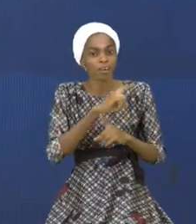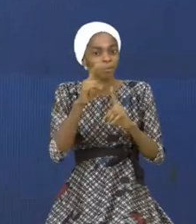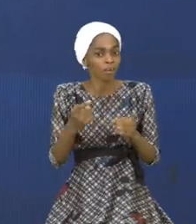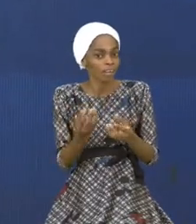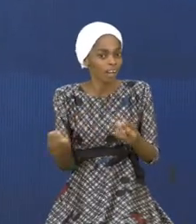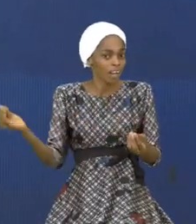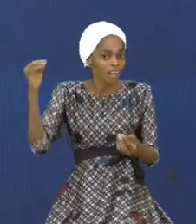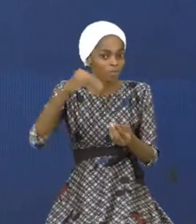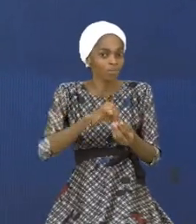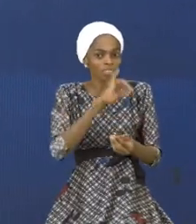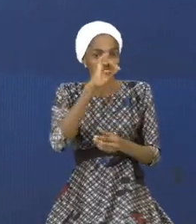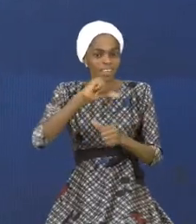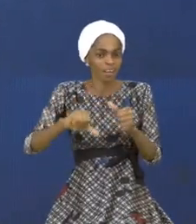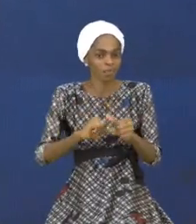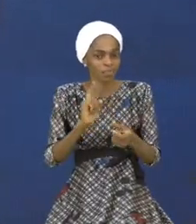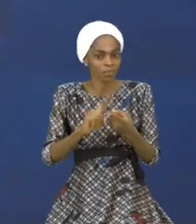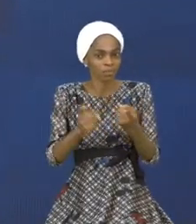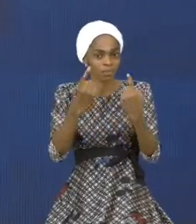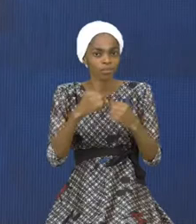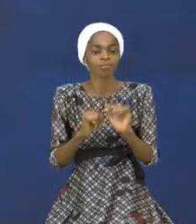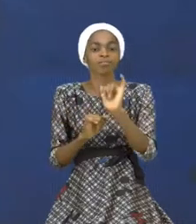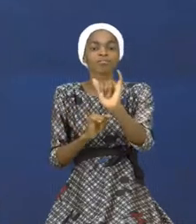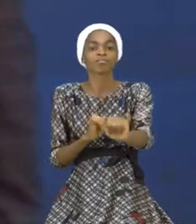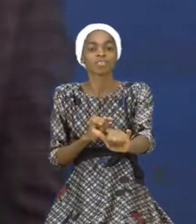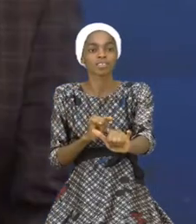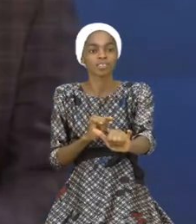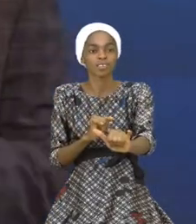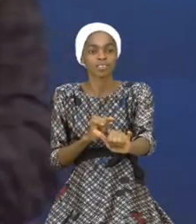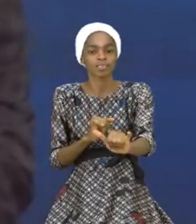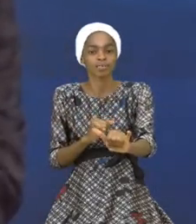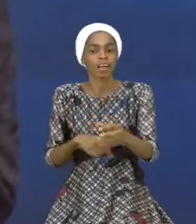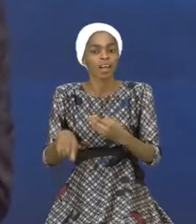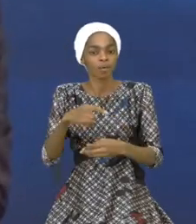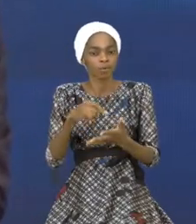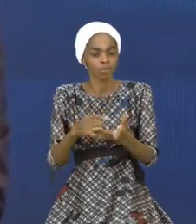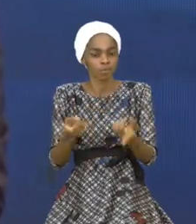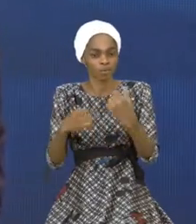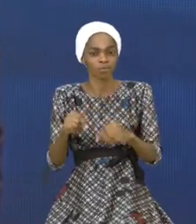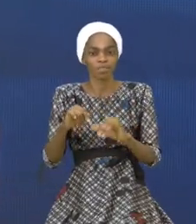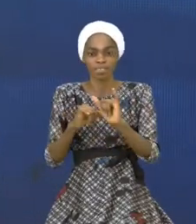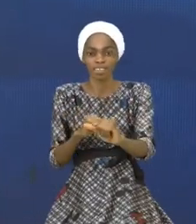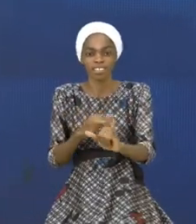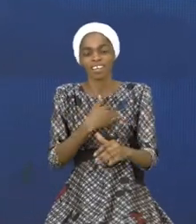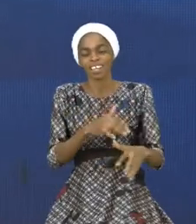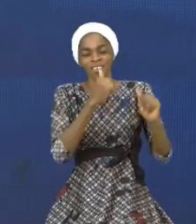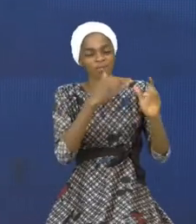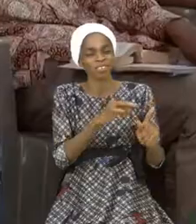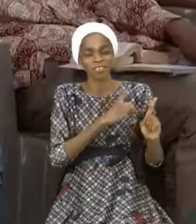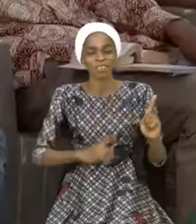addition is about to come, stay there, and the blessing of God will come upon your